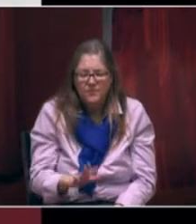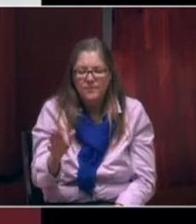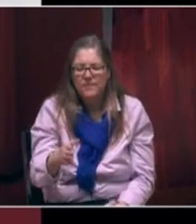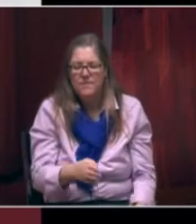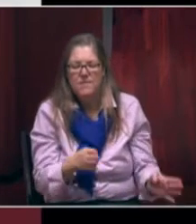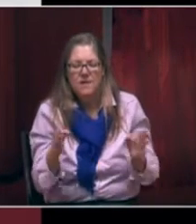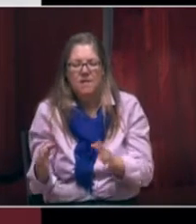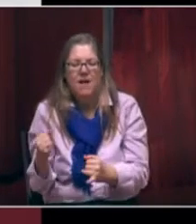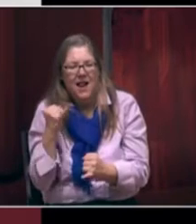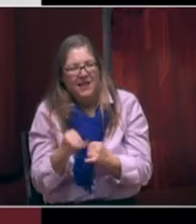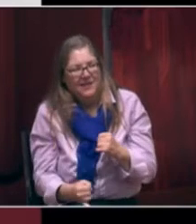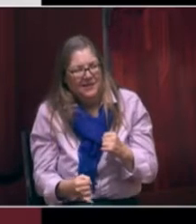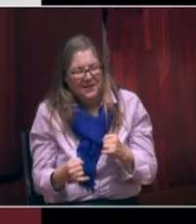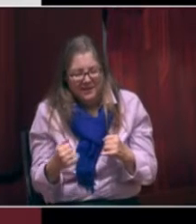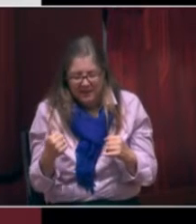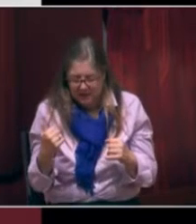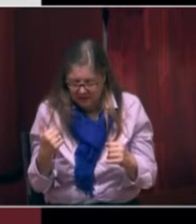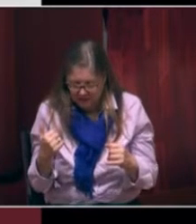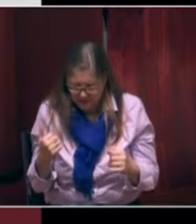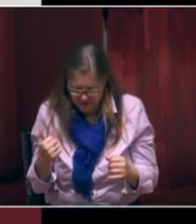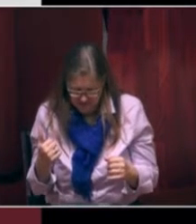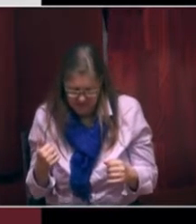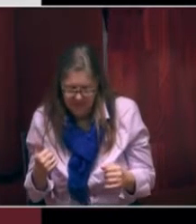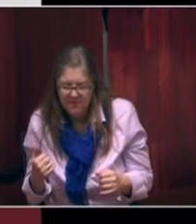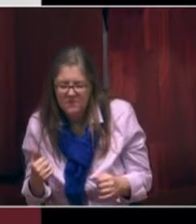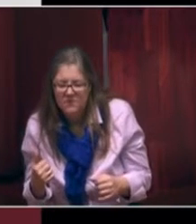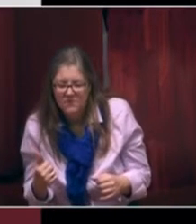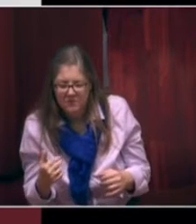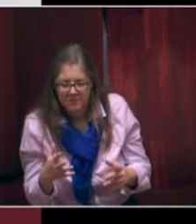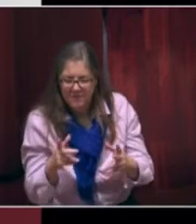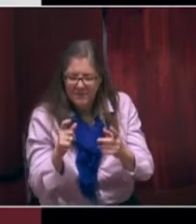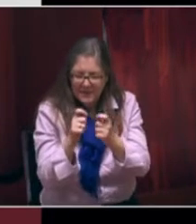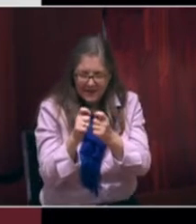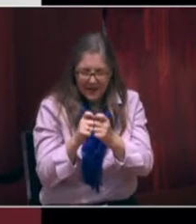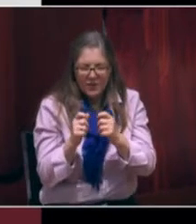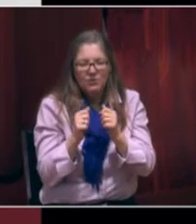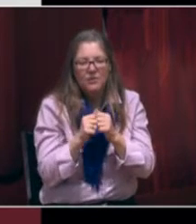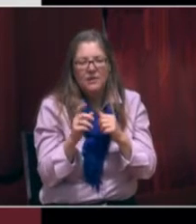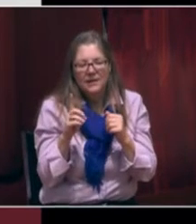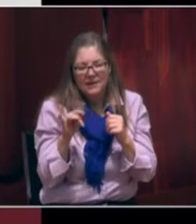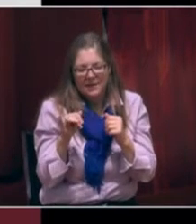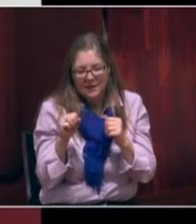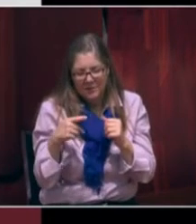ARCUS slide shows ARCUS disposition detail, and that is the